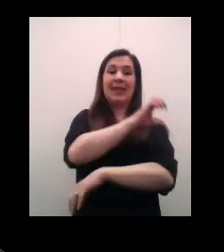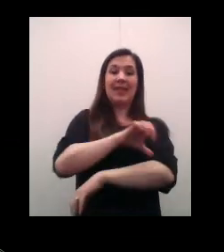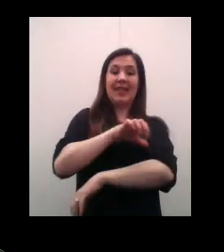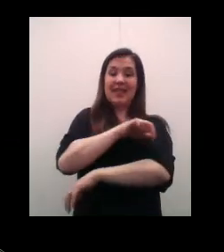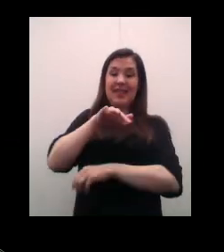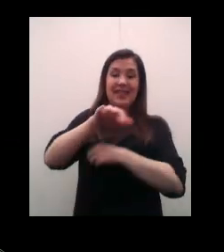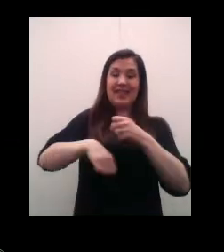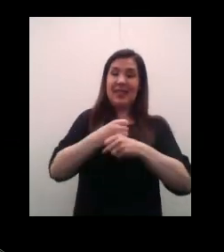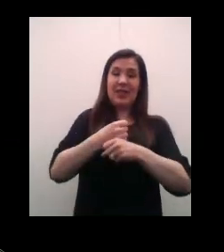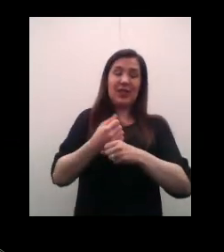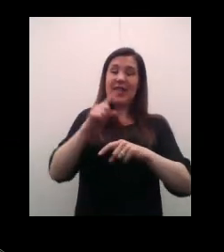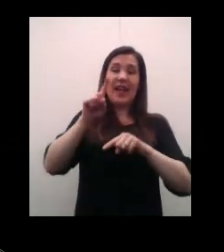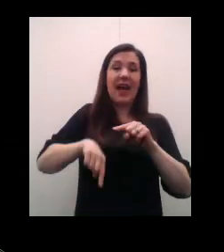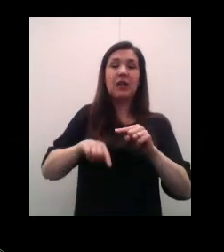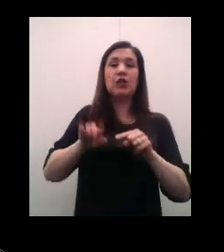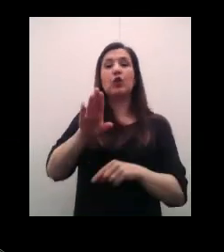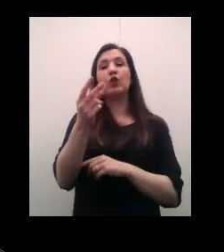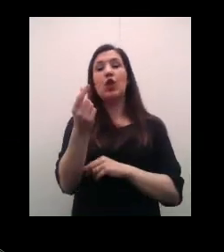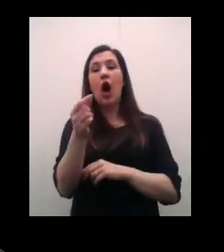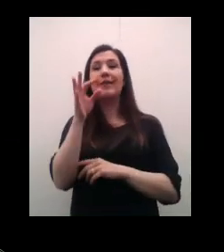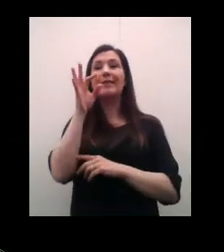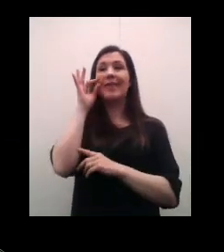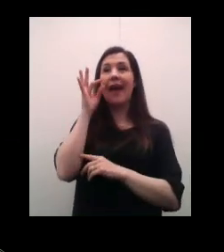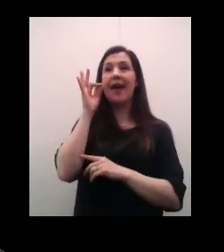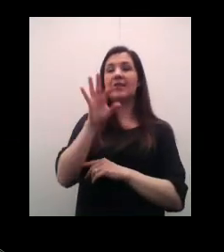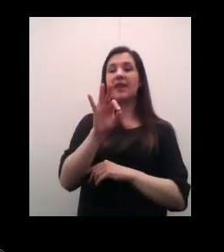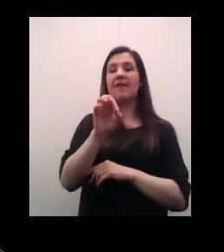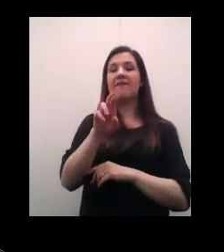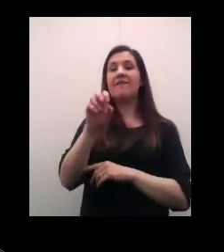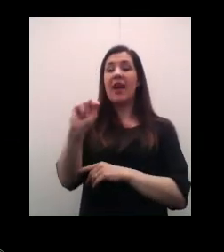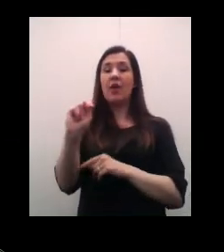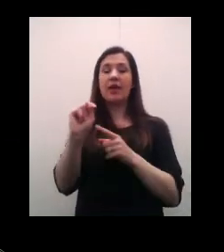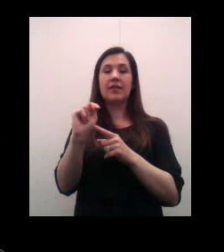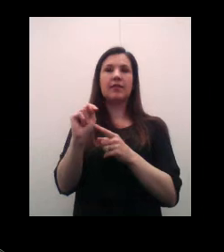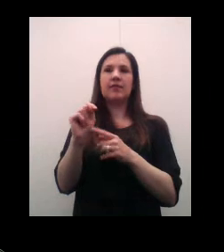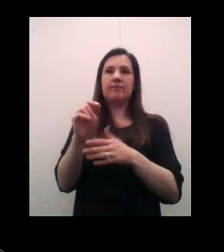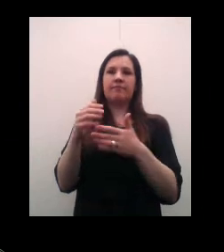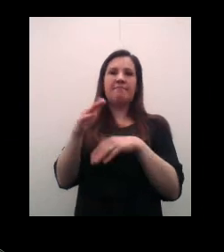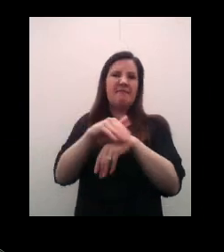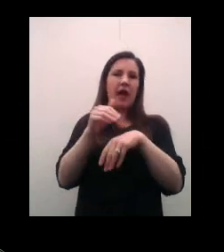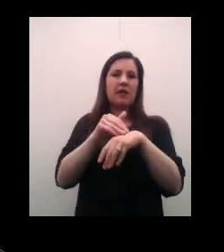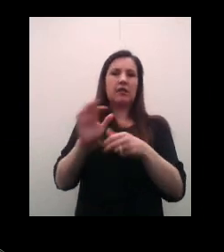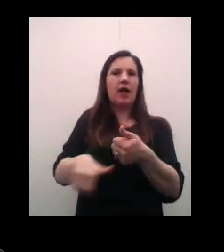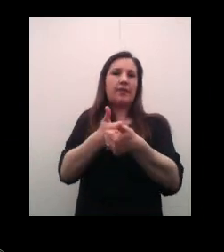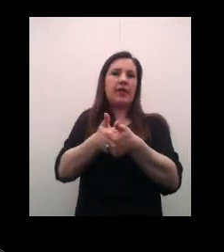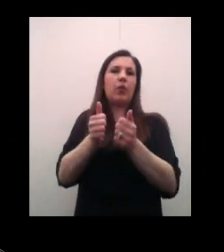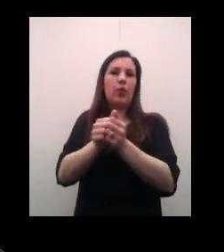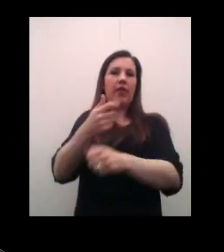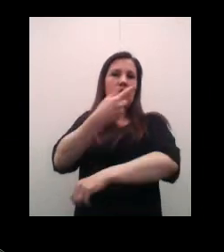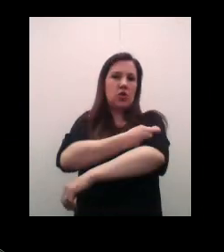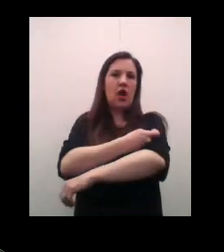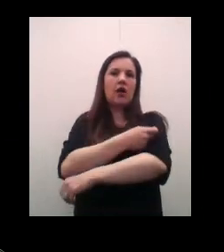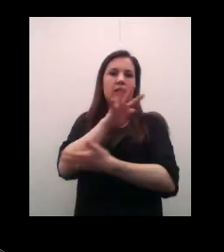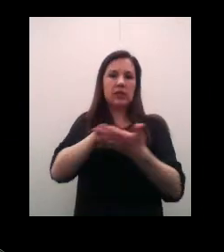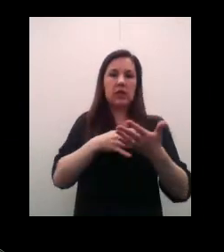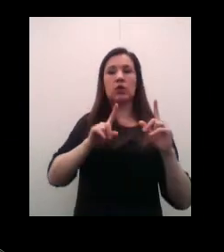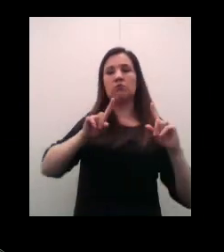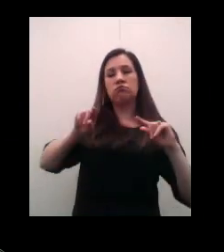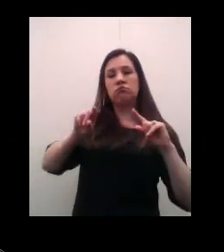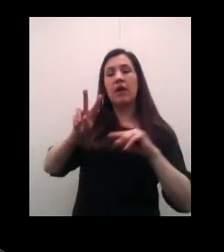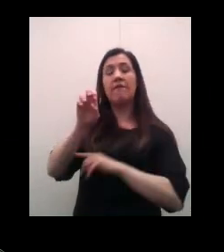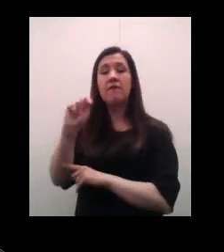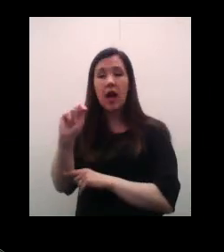you want to make sure that your dogs, cats, and ferrets are up to date with their rabies vaccine schedule. So take them to the vet,